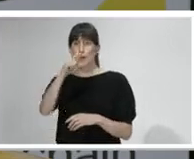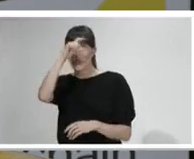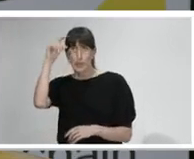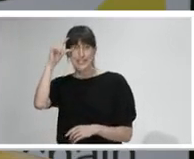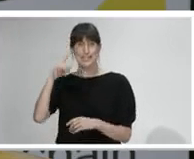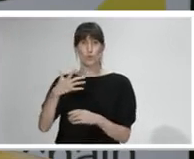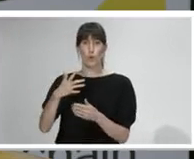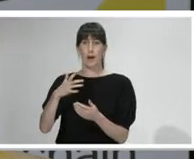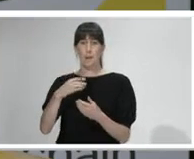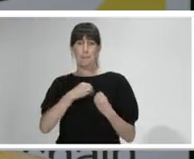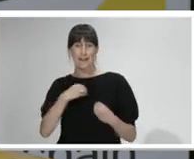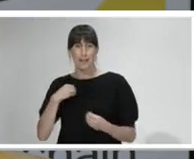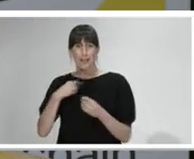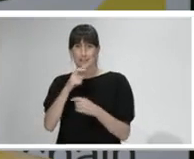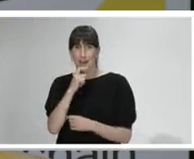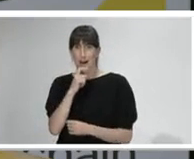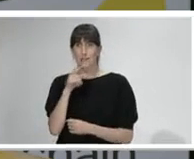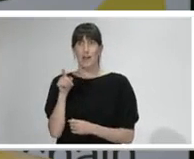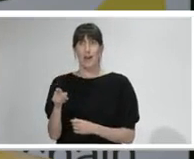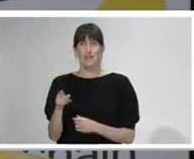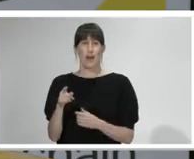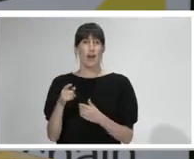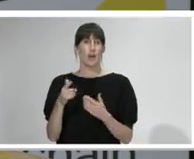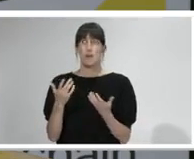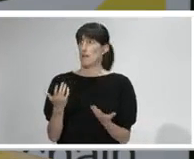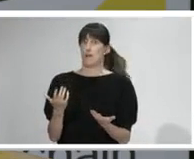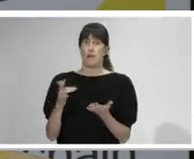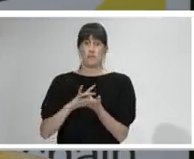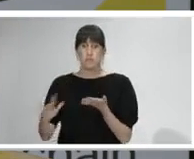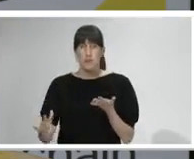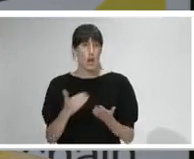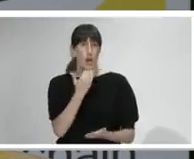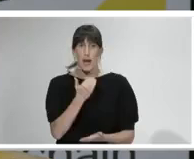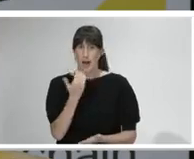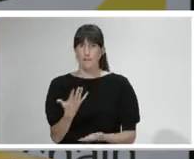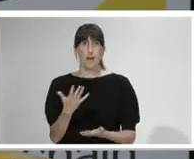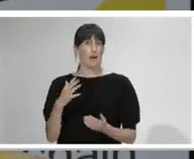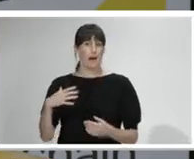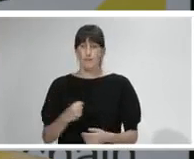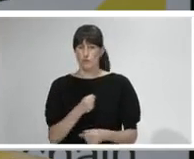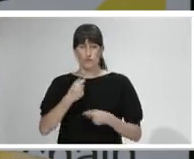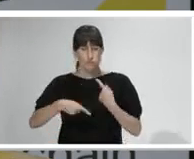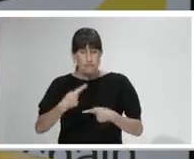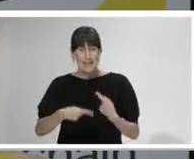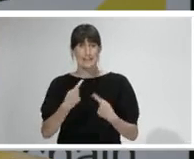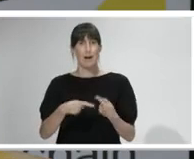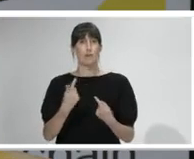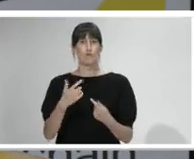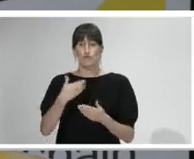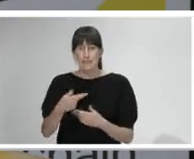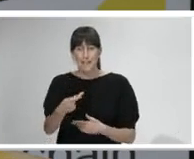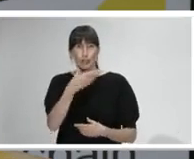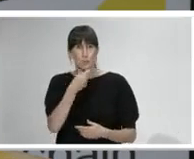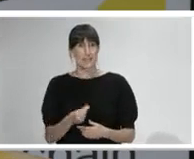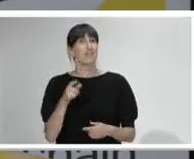hospitals aren't recycling gear to reuse it. We know that's incorrect. So why should Kiwi health workers have confidence in what you're saying in these press conferences?